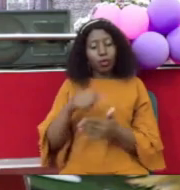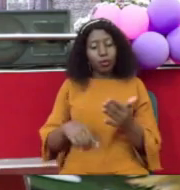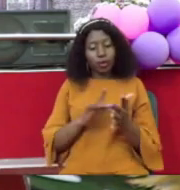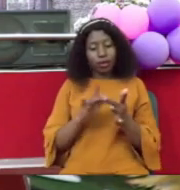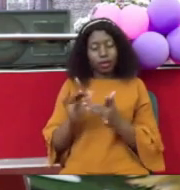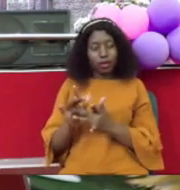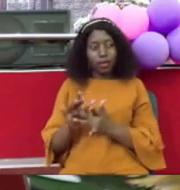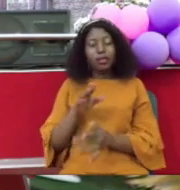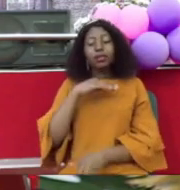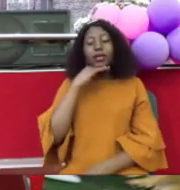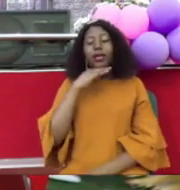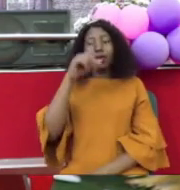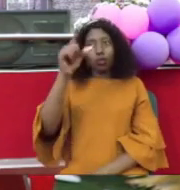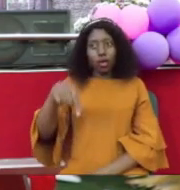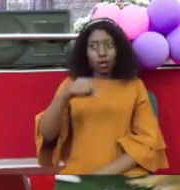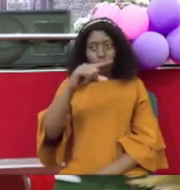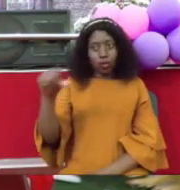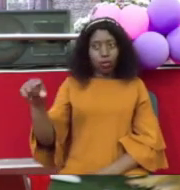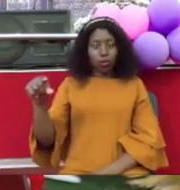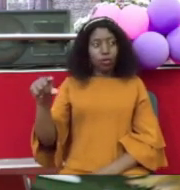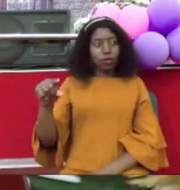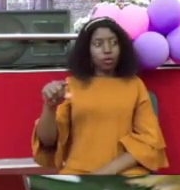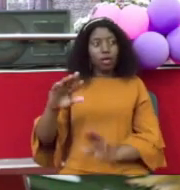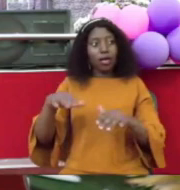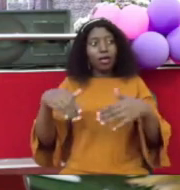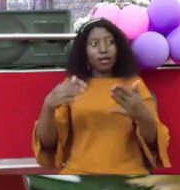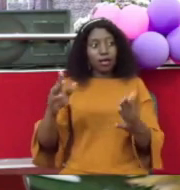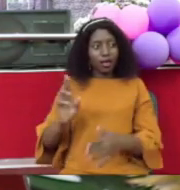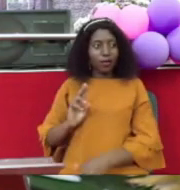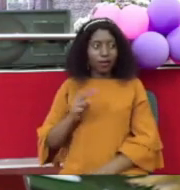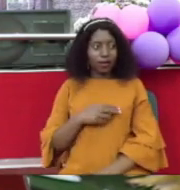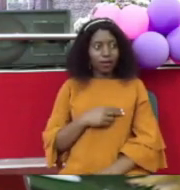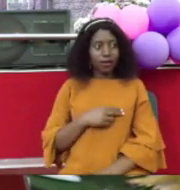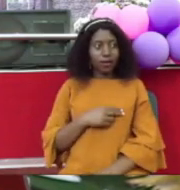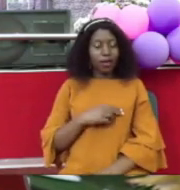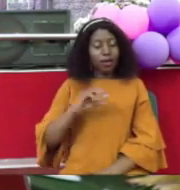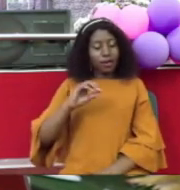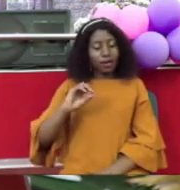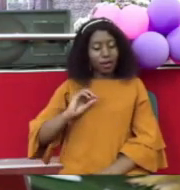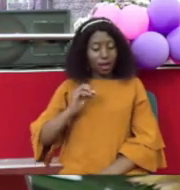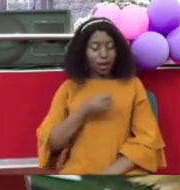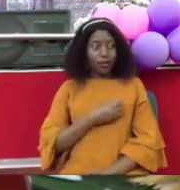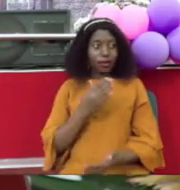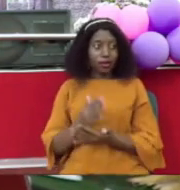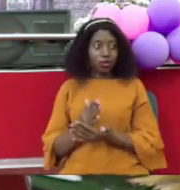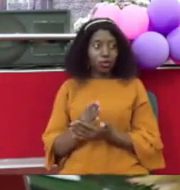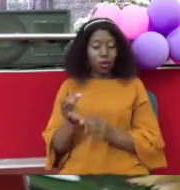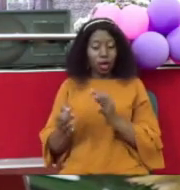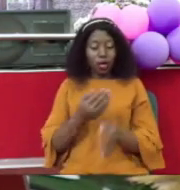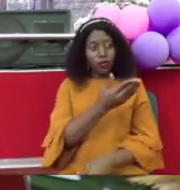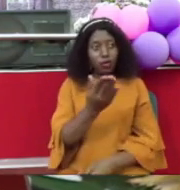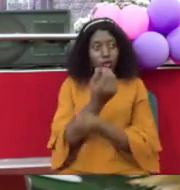yale ile Yesu alitupatia alipokufa msalabani ni yetu. If you are saved, it belongs to you. Kama umeokoka ni yako. So